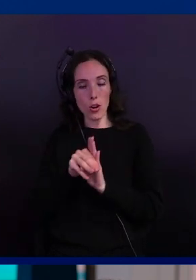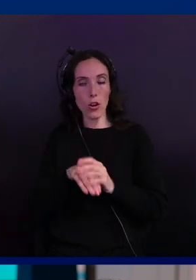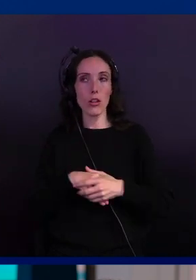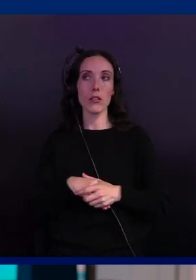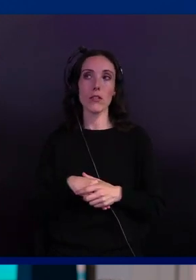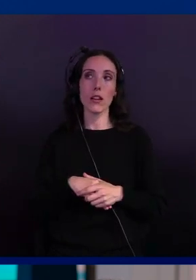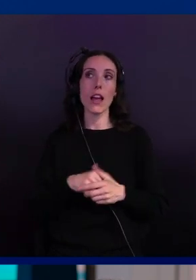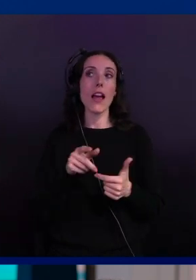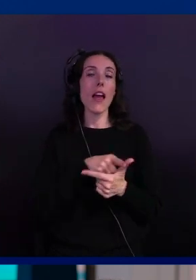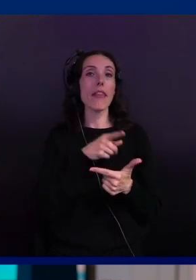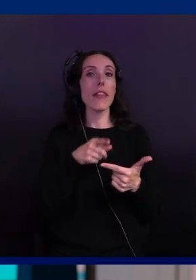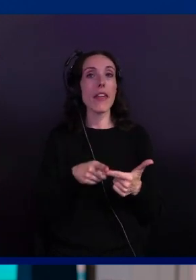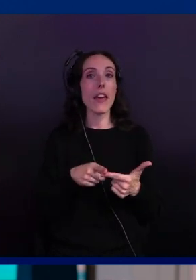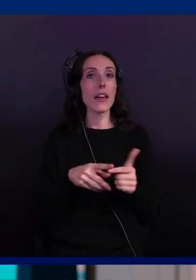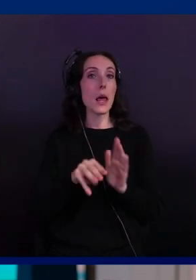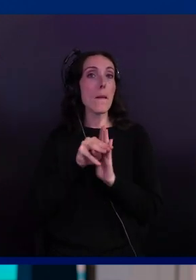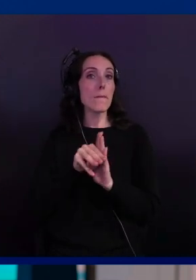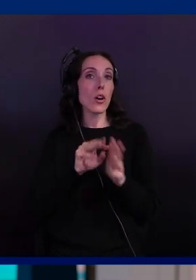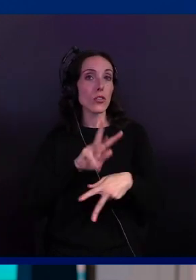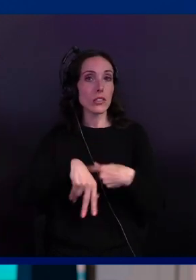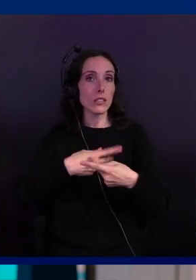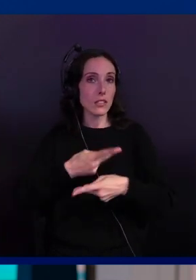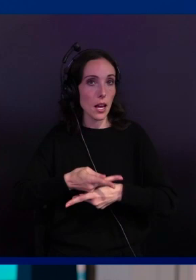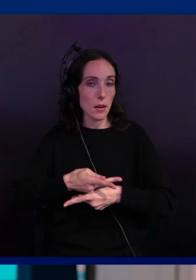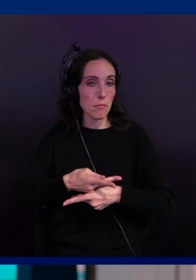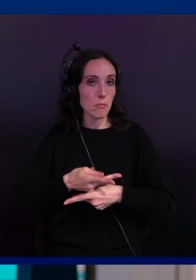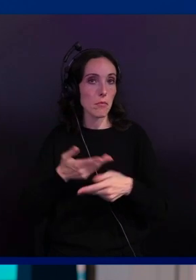And then model type. This is what